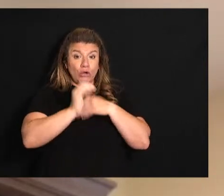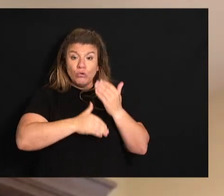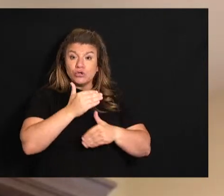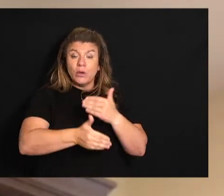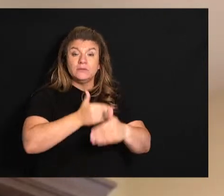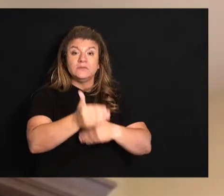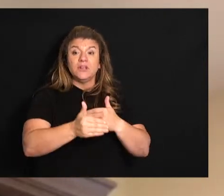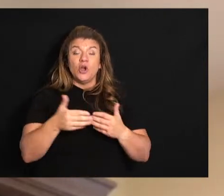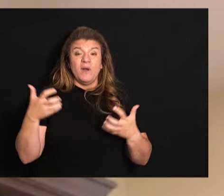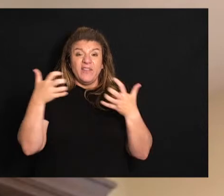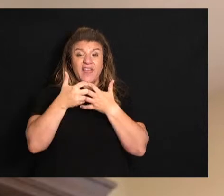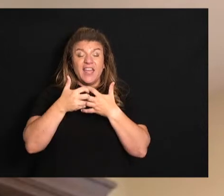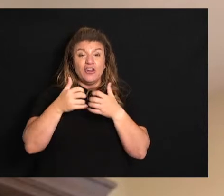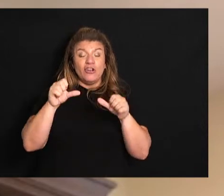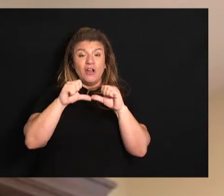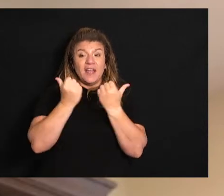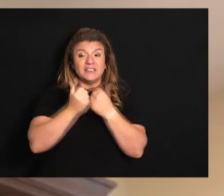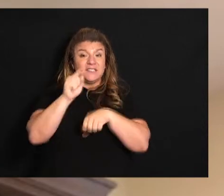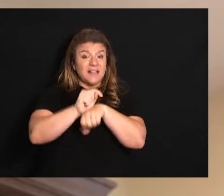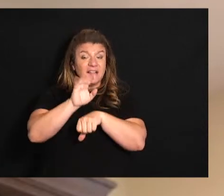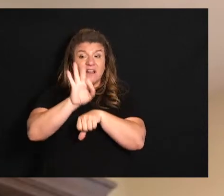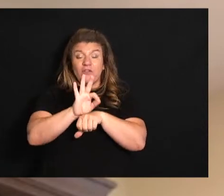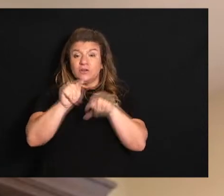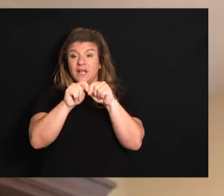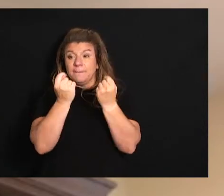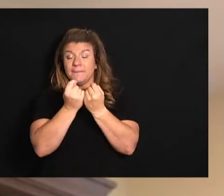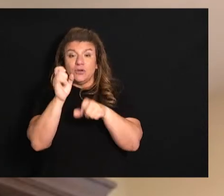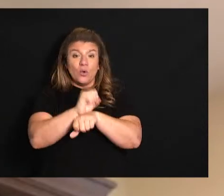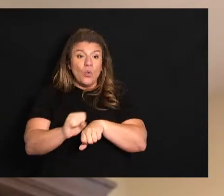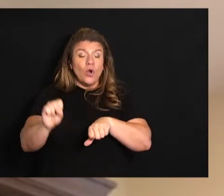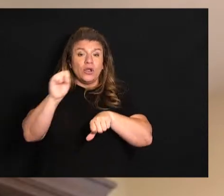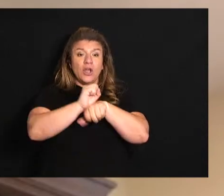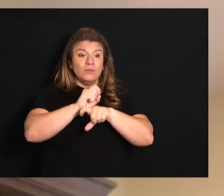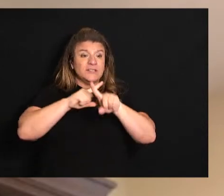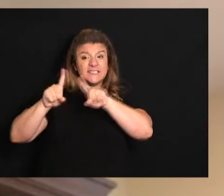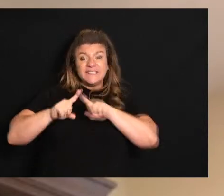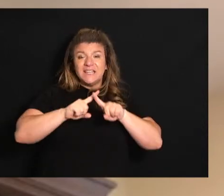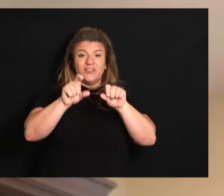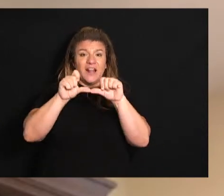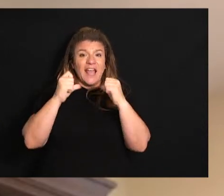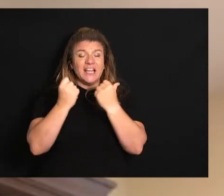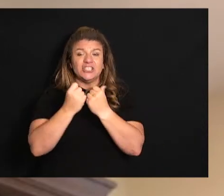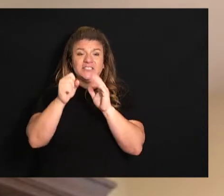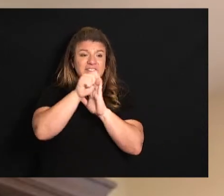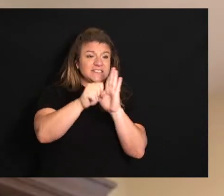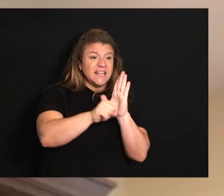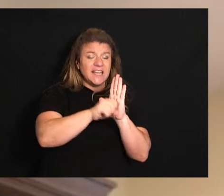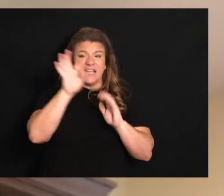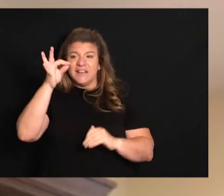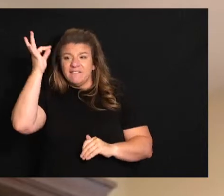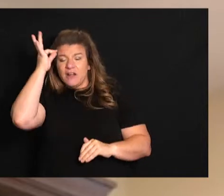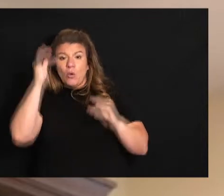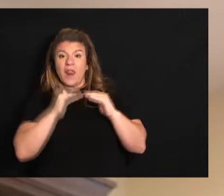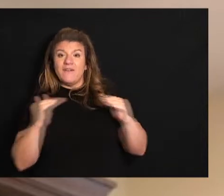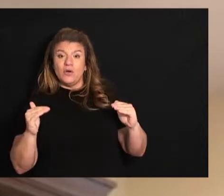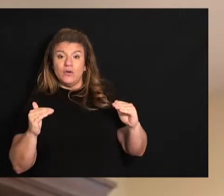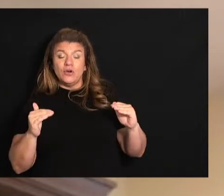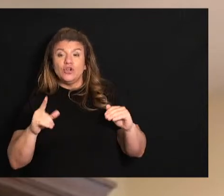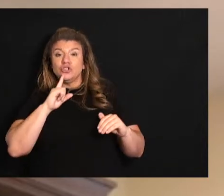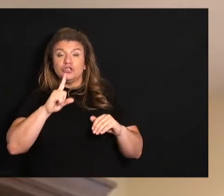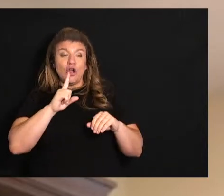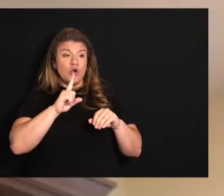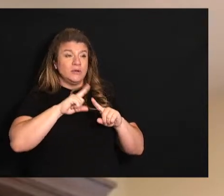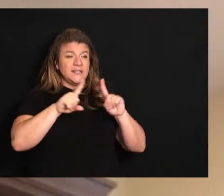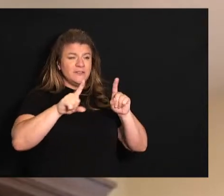the interagency task force team, working with all the agencies at the state and federal level. So allocations